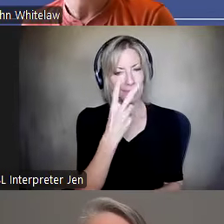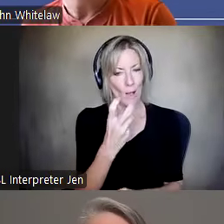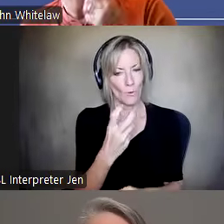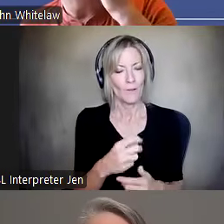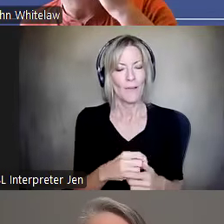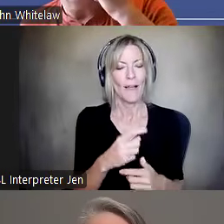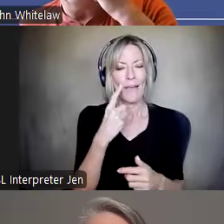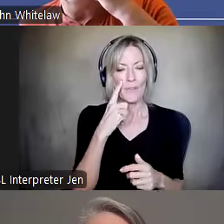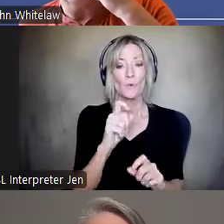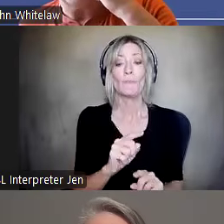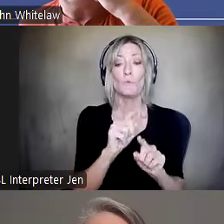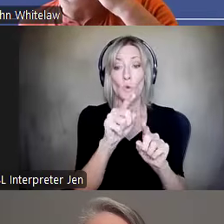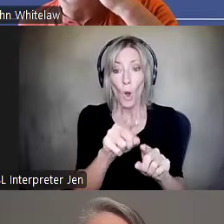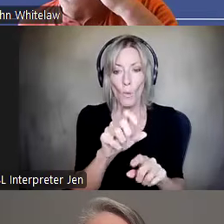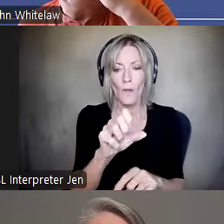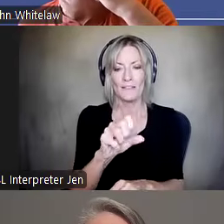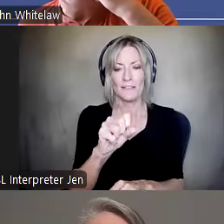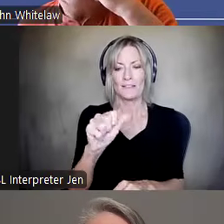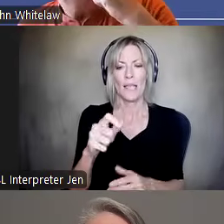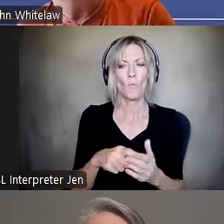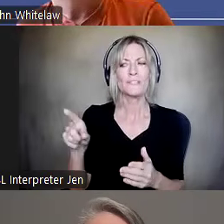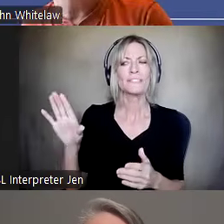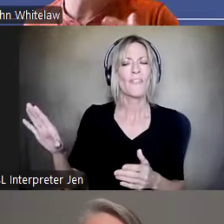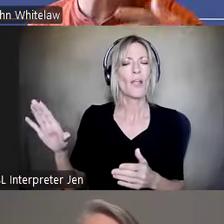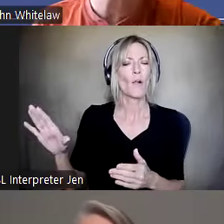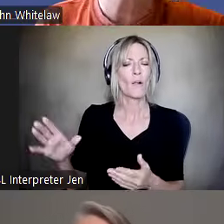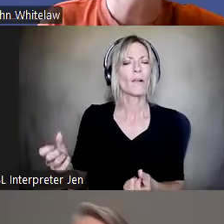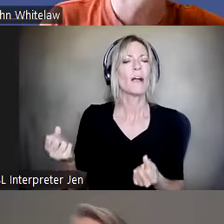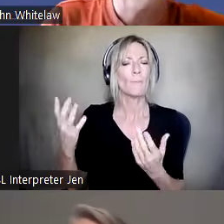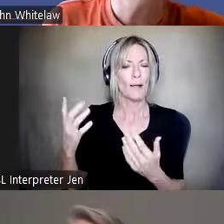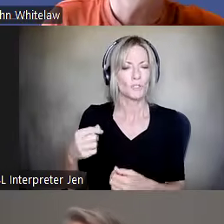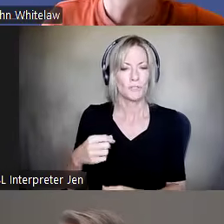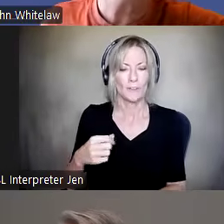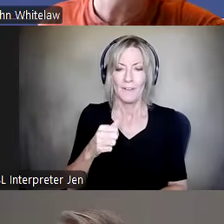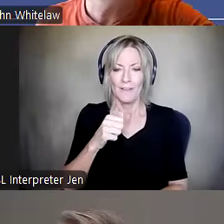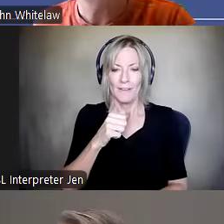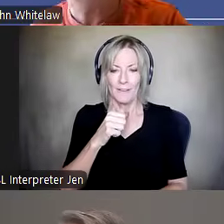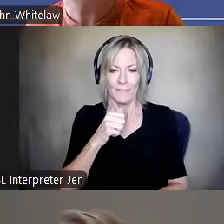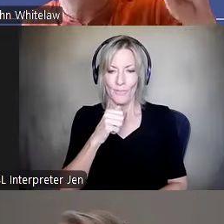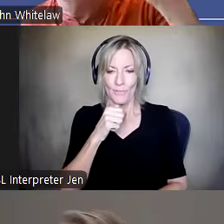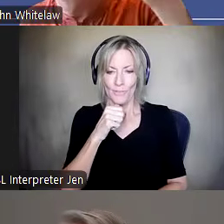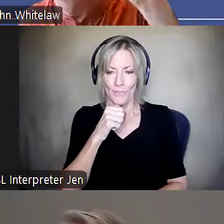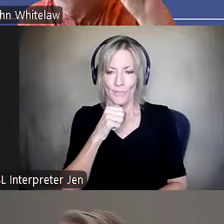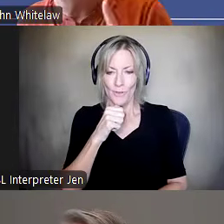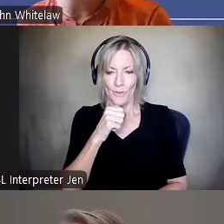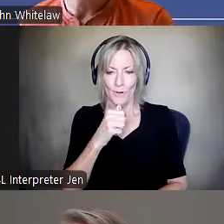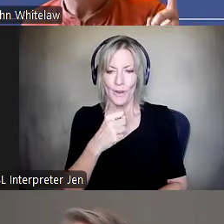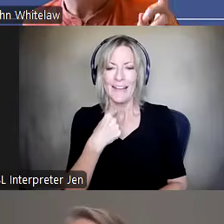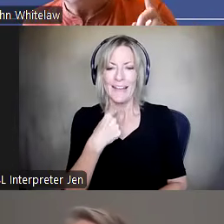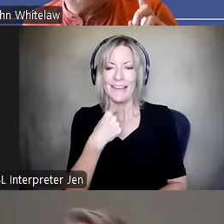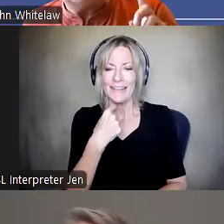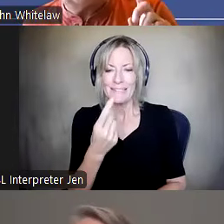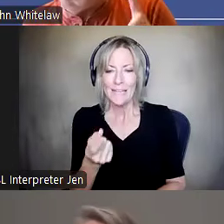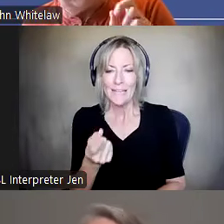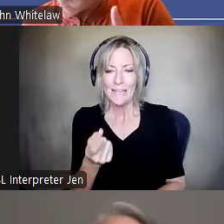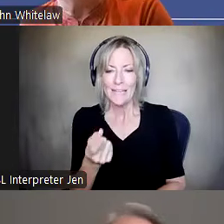SSA for what your spousal amount would be. Because they're not going to tell you all sorts of information about your spouse, but I do think they will tell you.